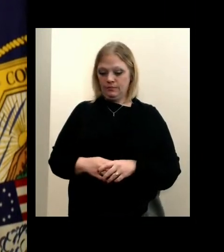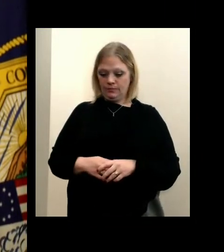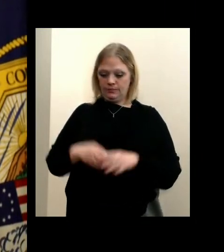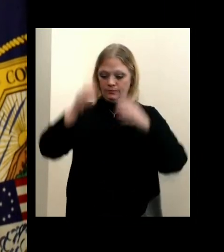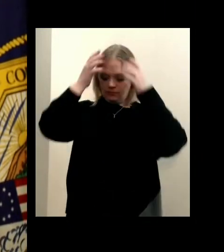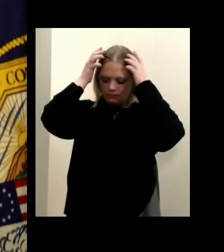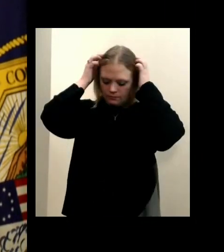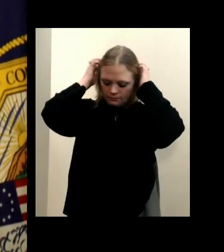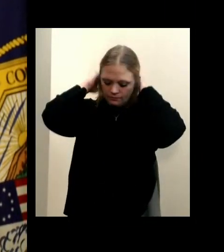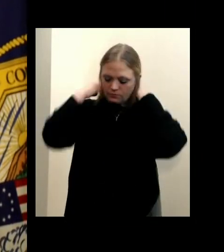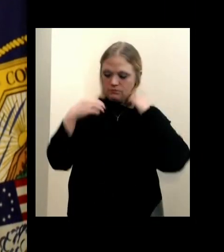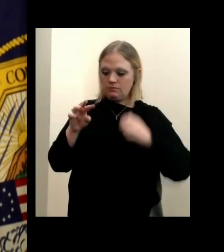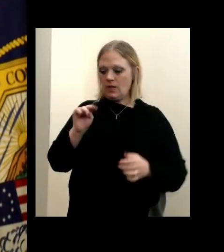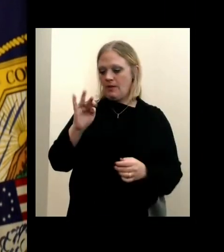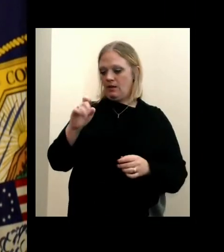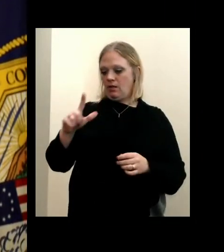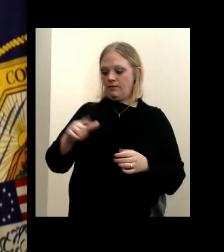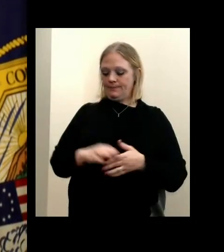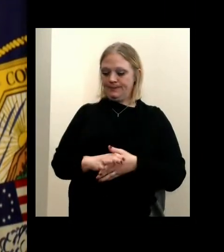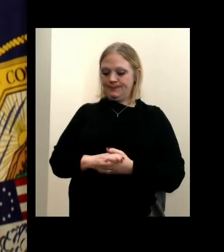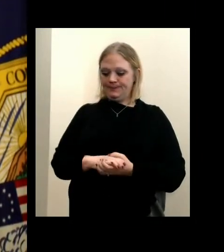Michael, do you have a question?